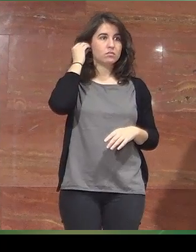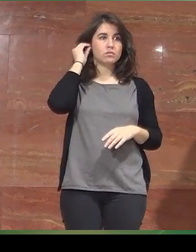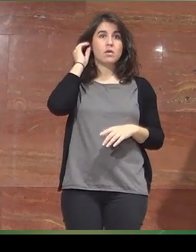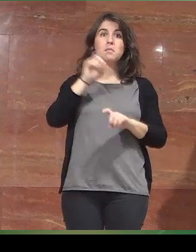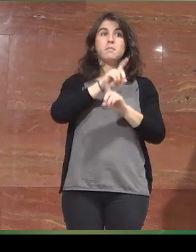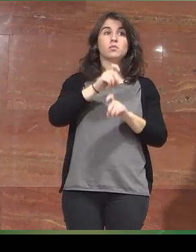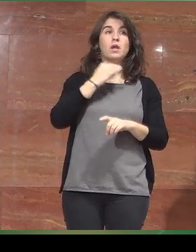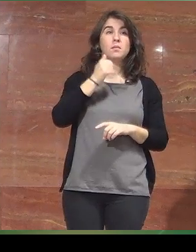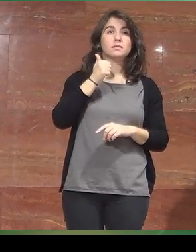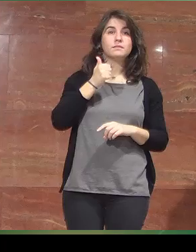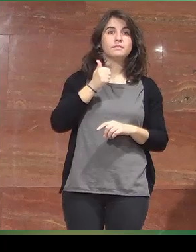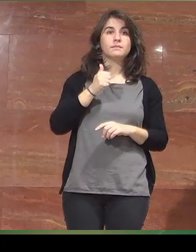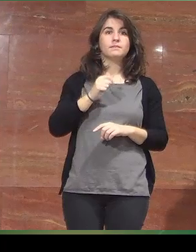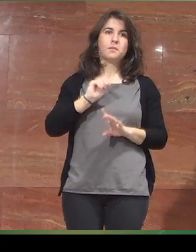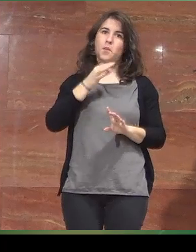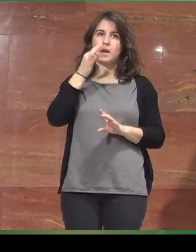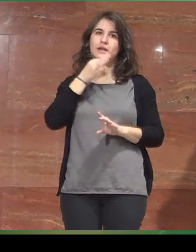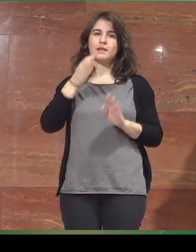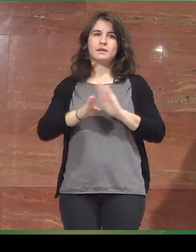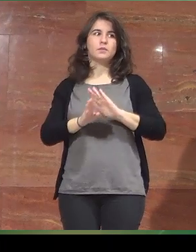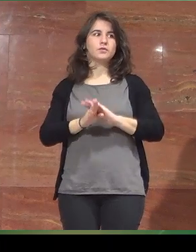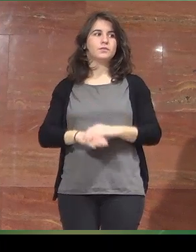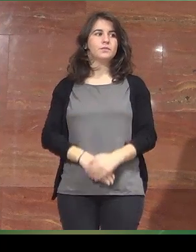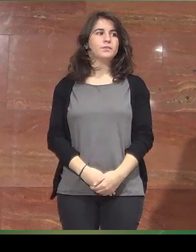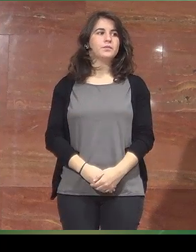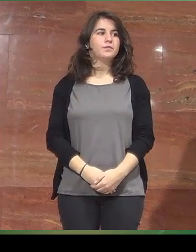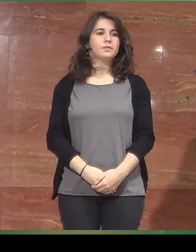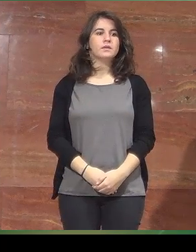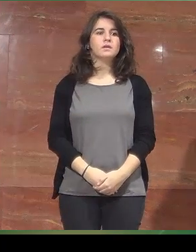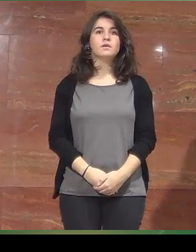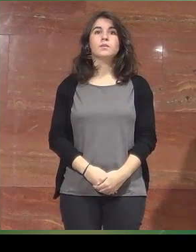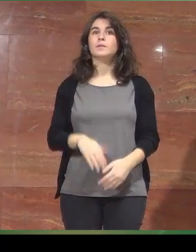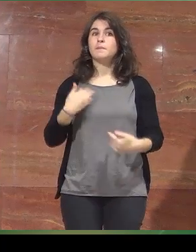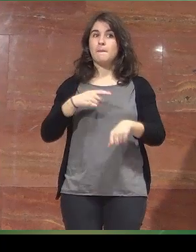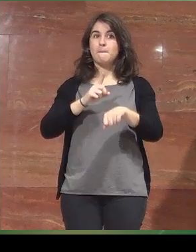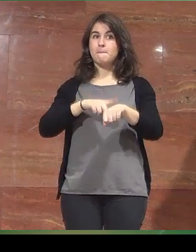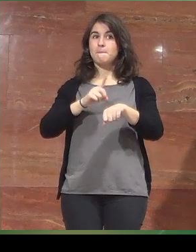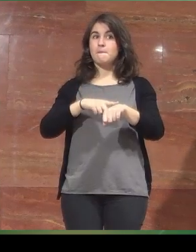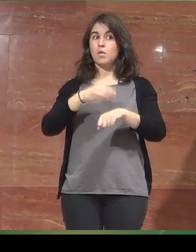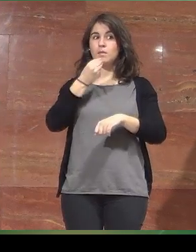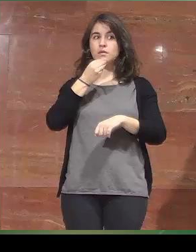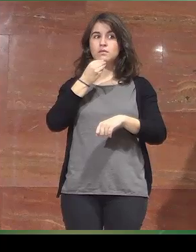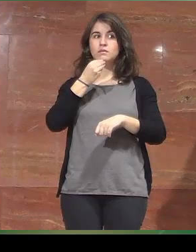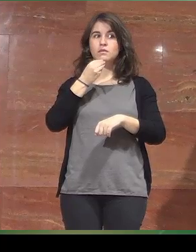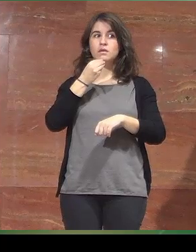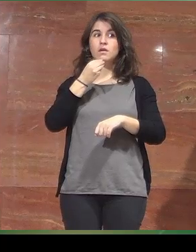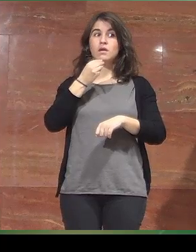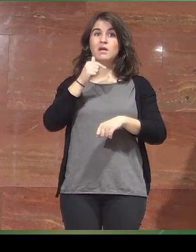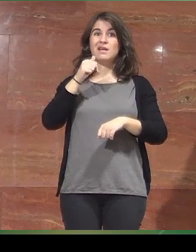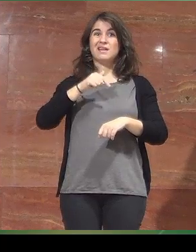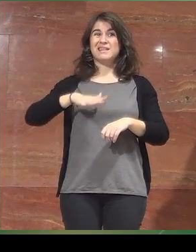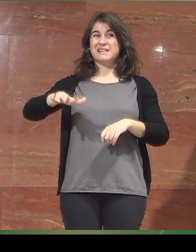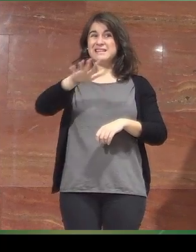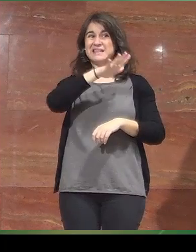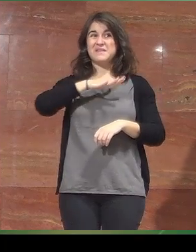No, reservadas todas para la tarde. Bueno, ha llegado la hora de comer. No hay mucha oferta en este barrio